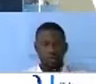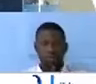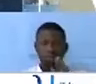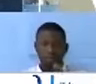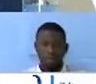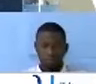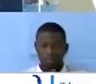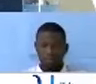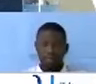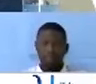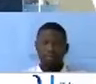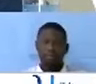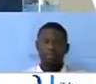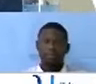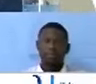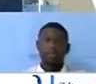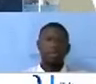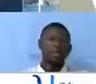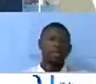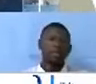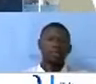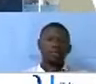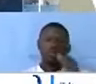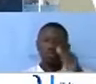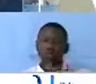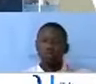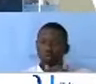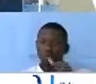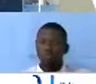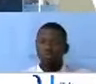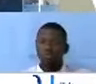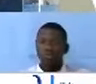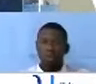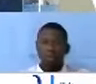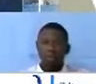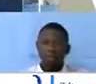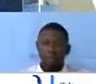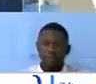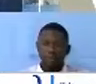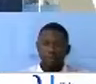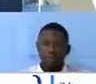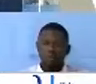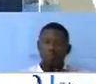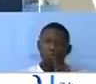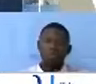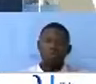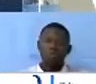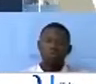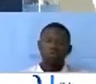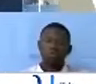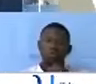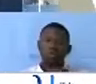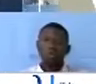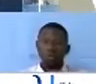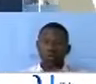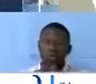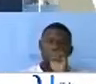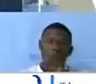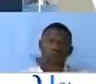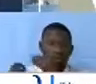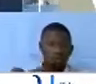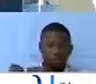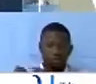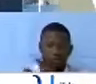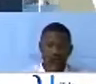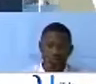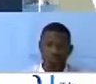The torture machine was apparently under your charge.